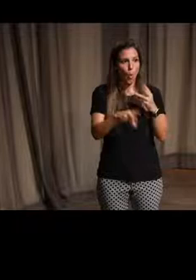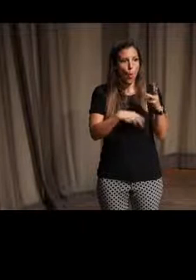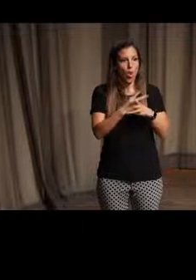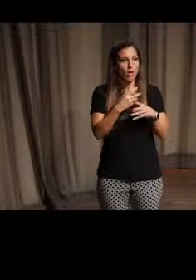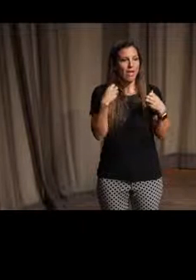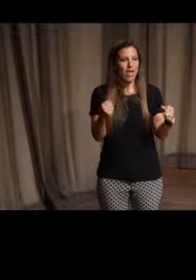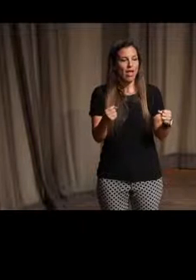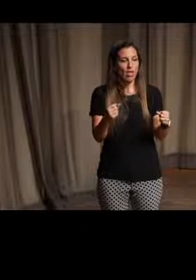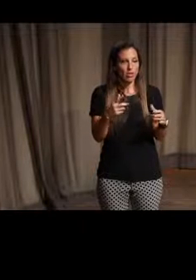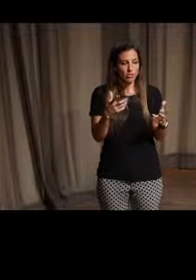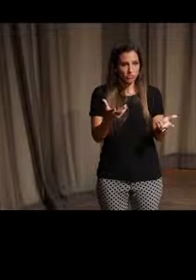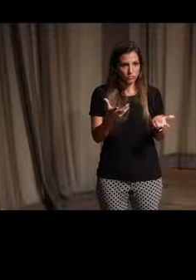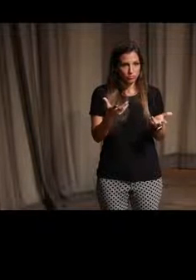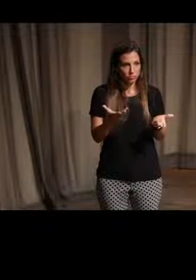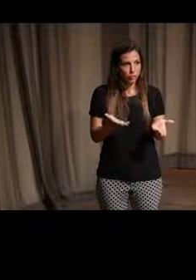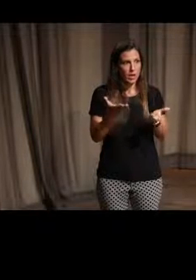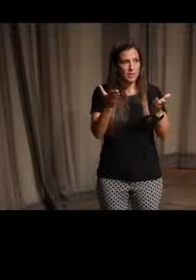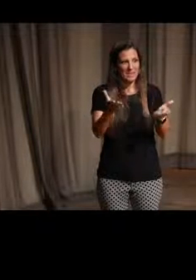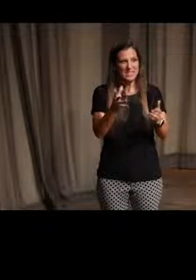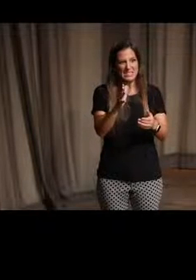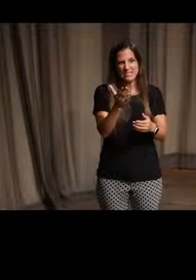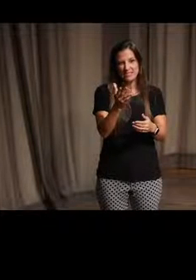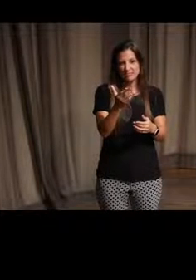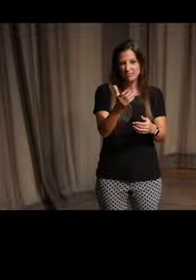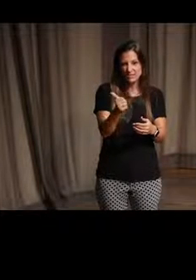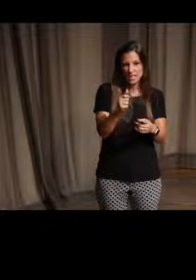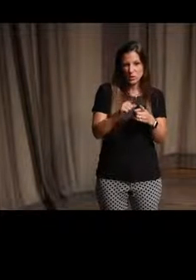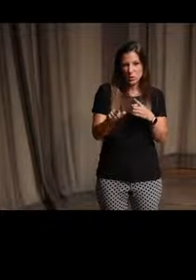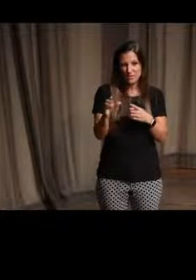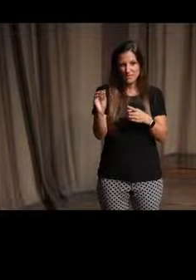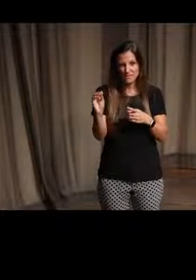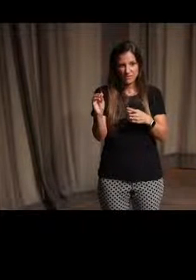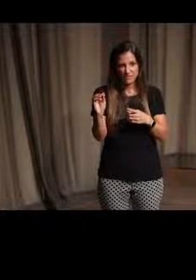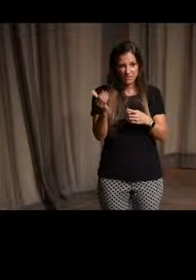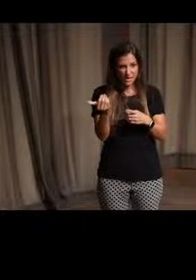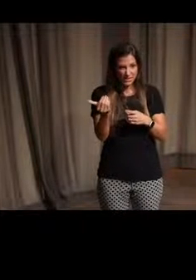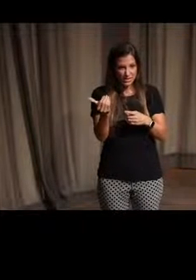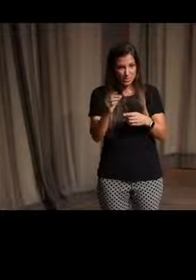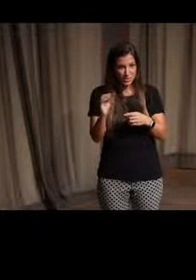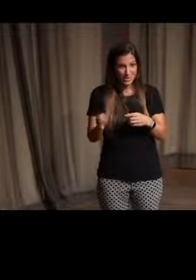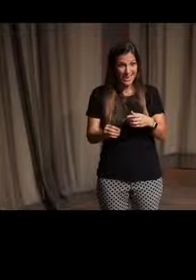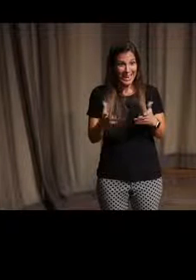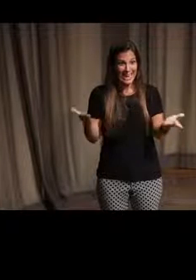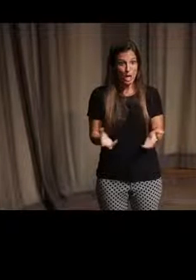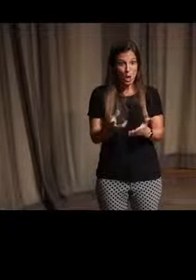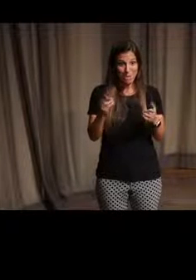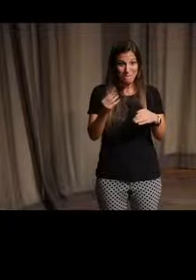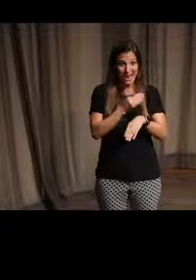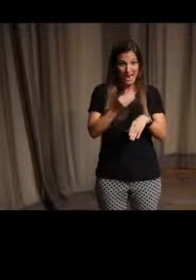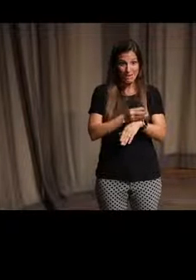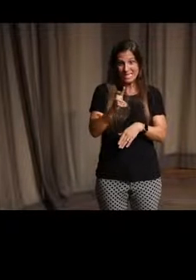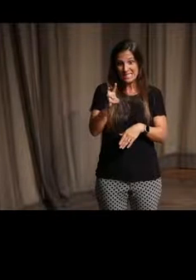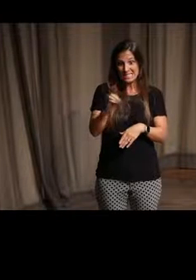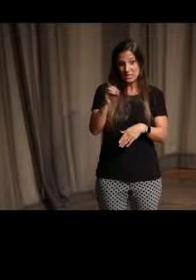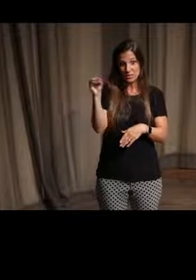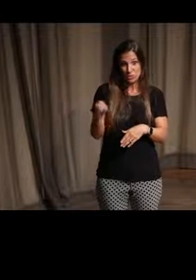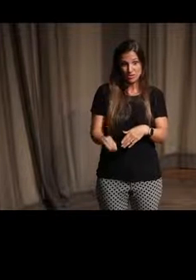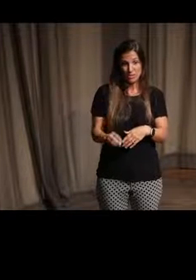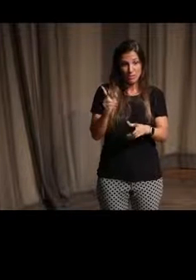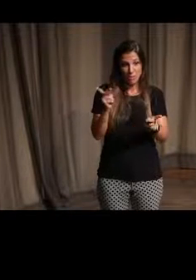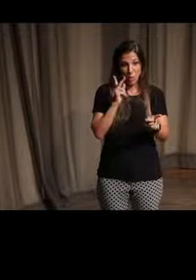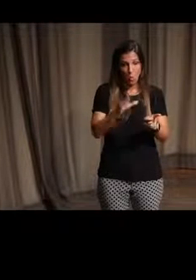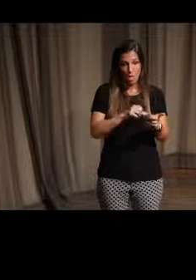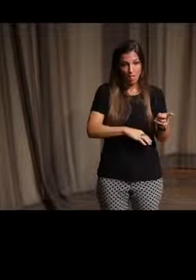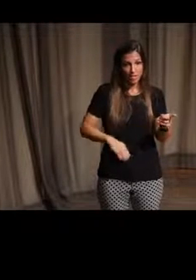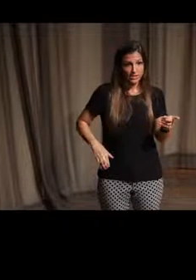the average cesarean rate is like 10 to 15%. And I even heard in Miami it's 60%. So I think part